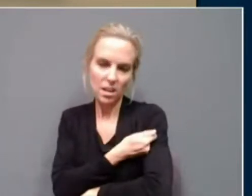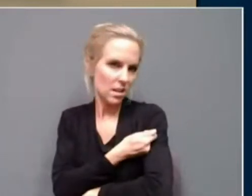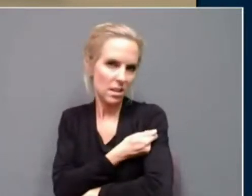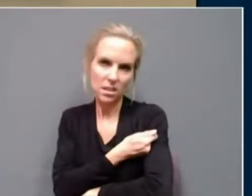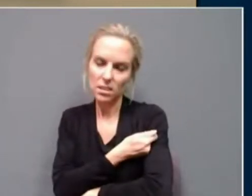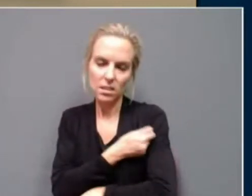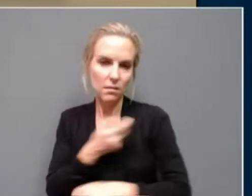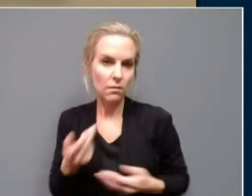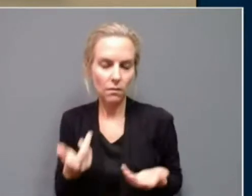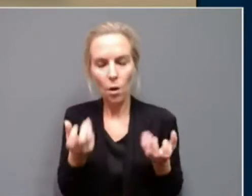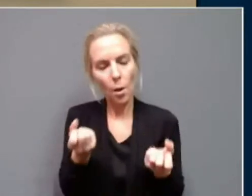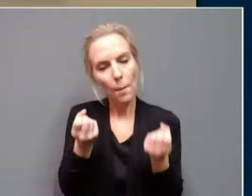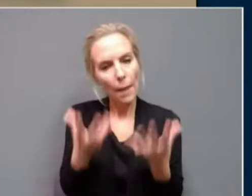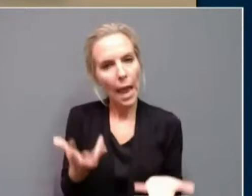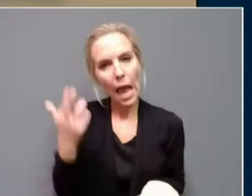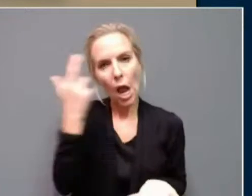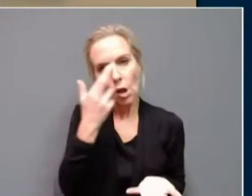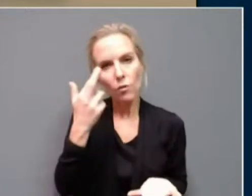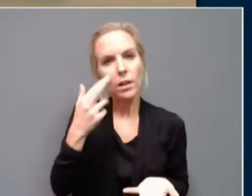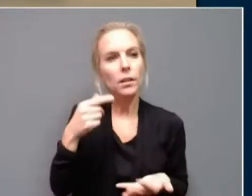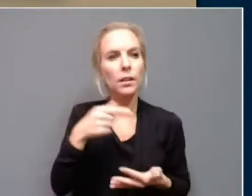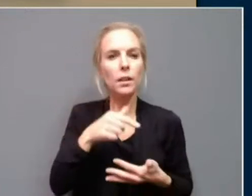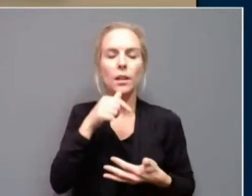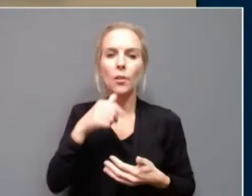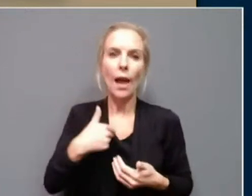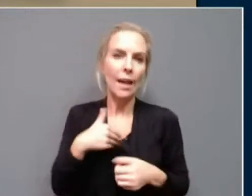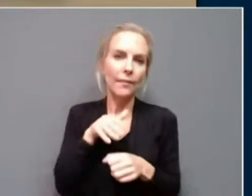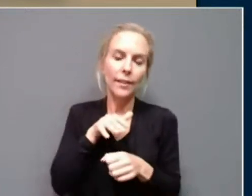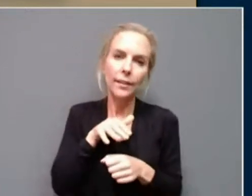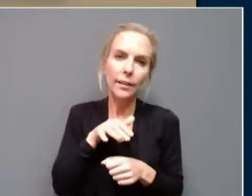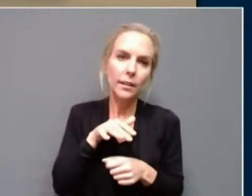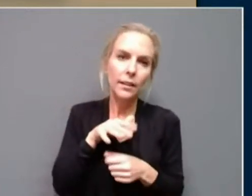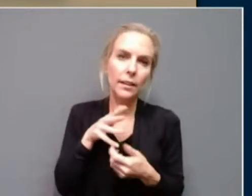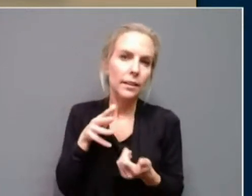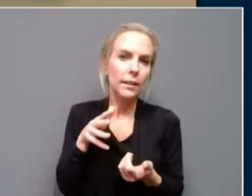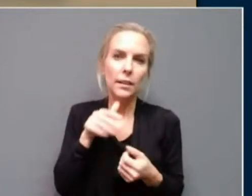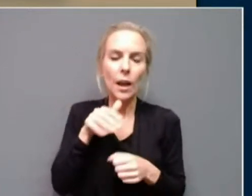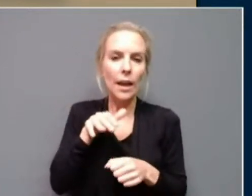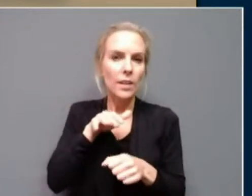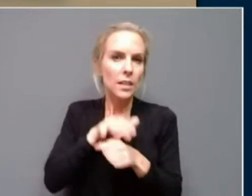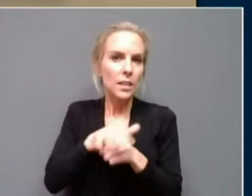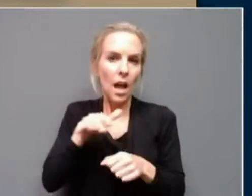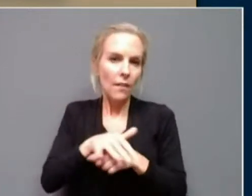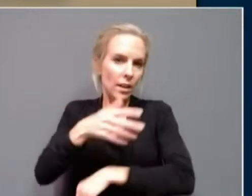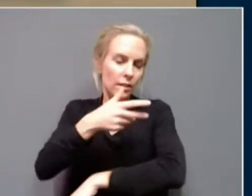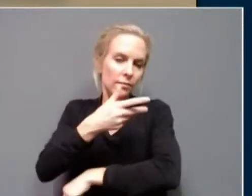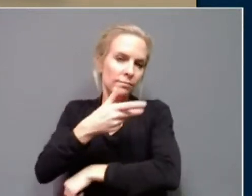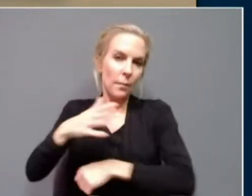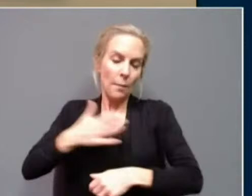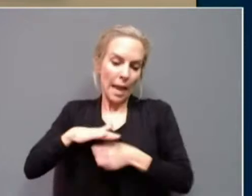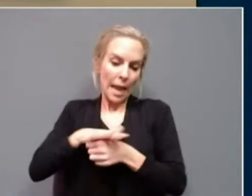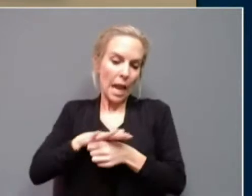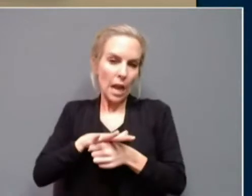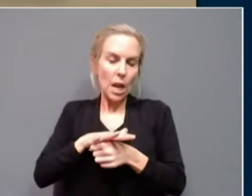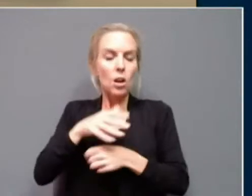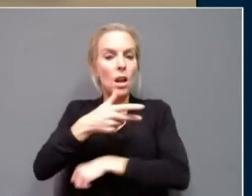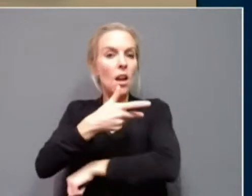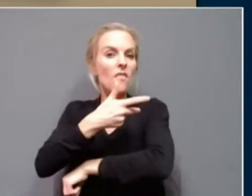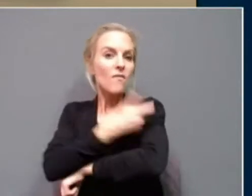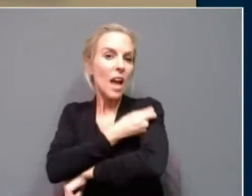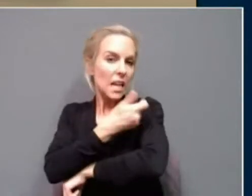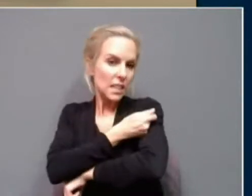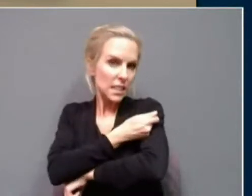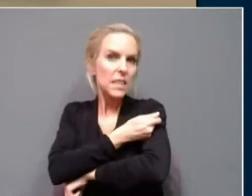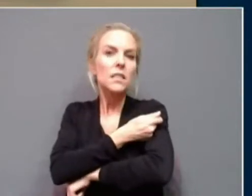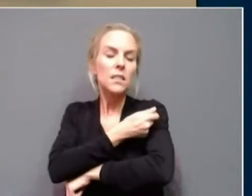reasons, unfortunately, don't have enough vaccine adoption in our area. So the majority of our population is actually not